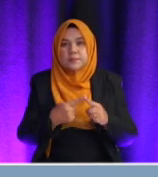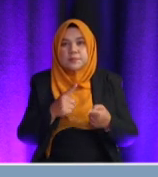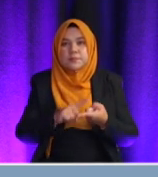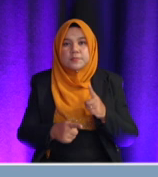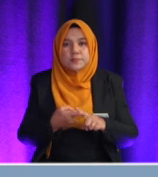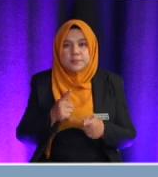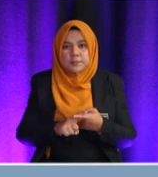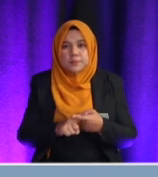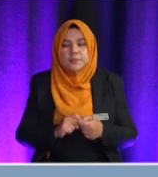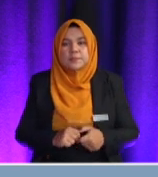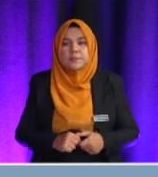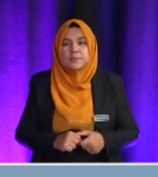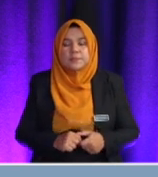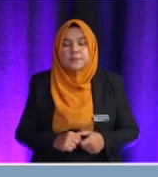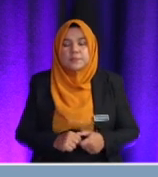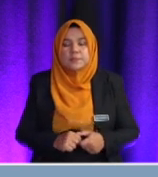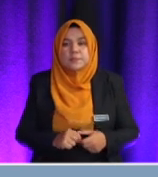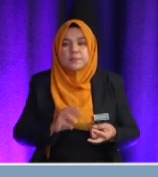so the problem just now?